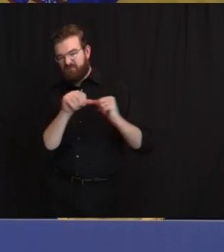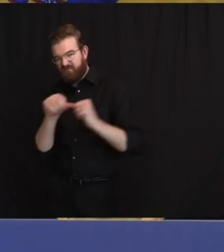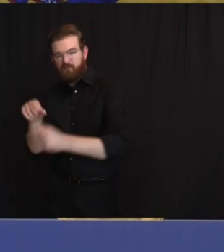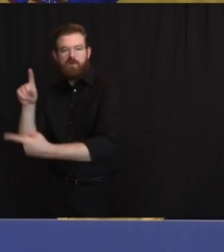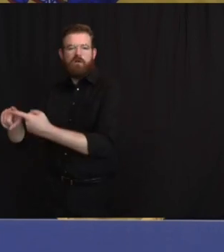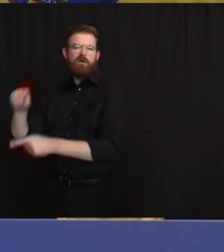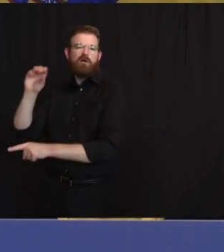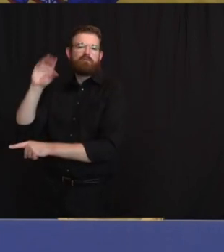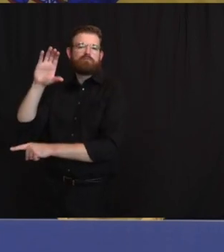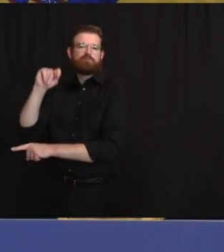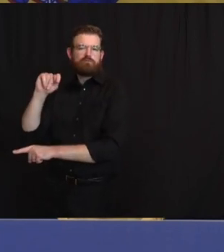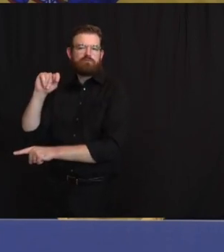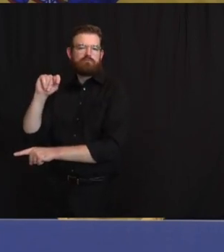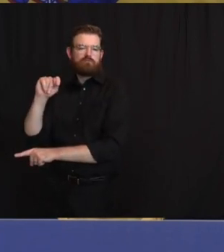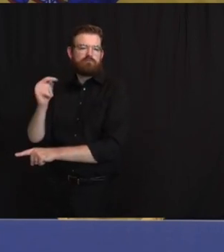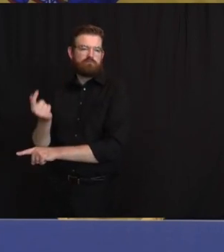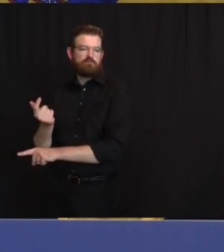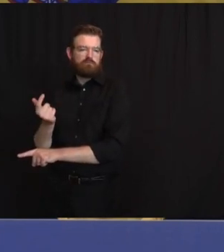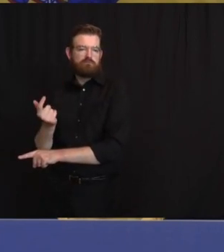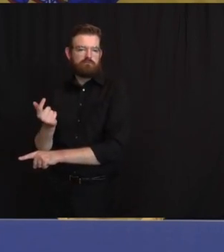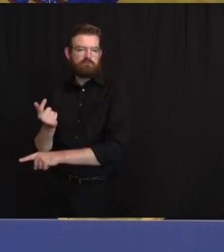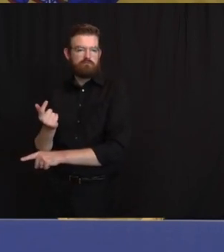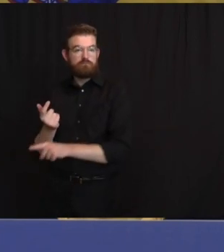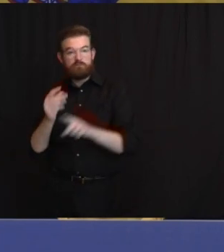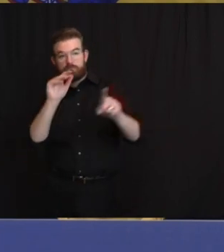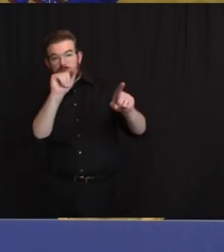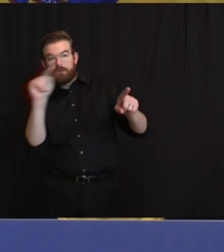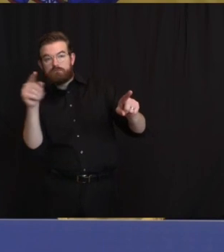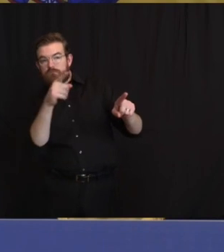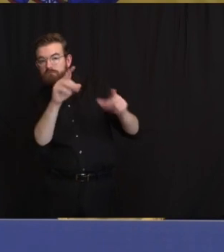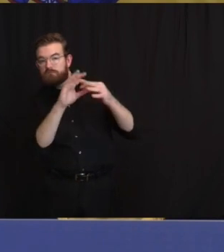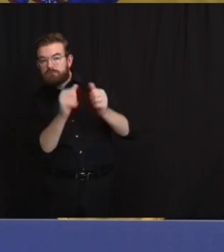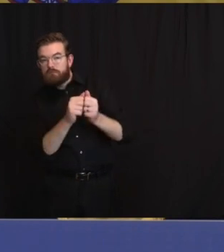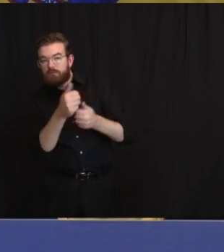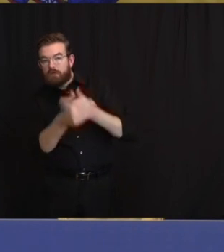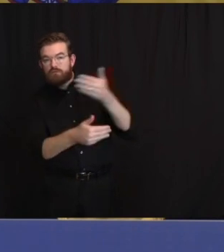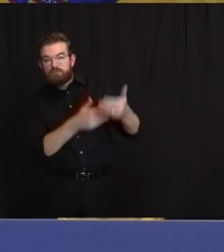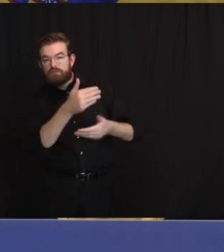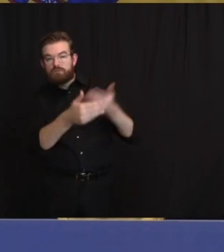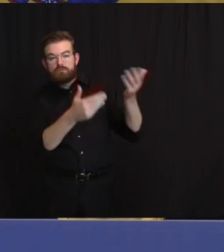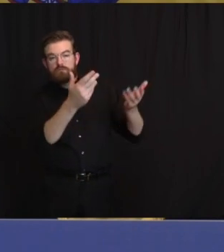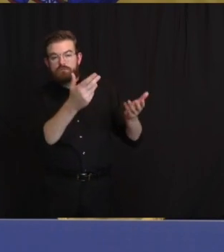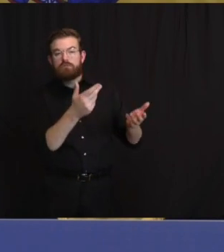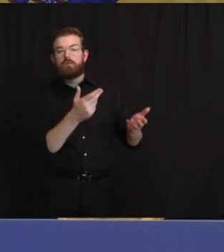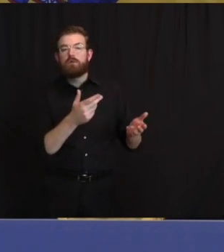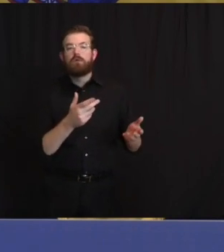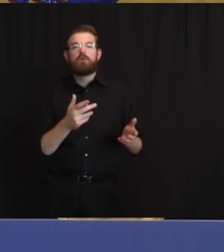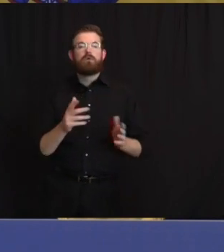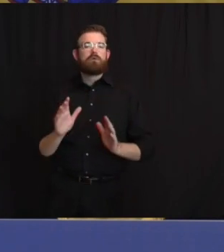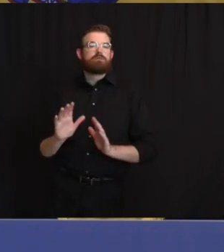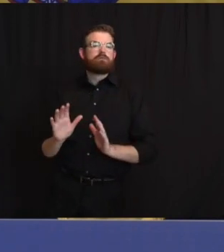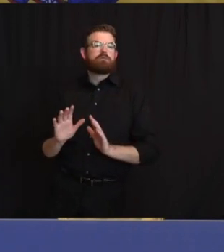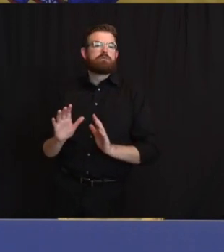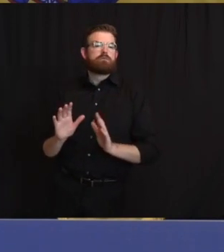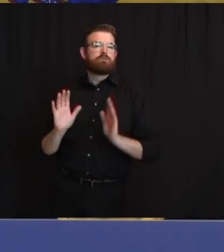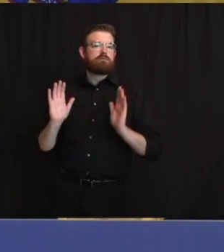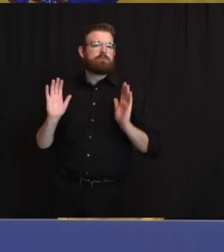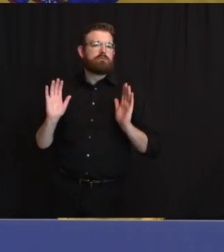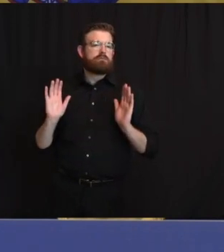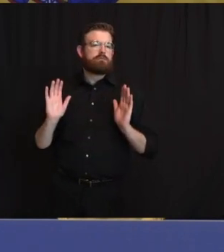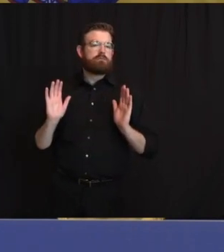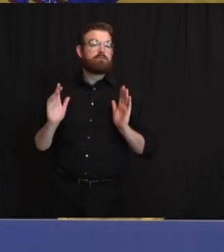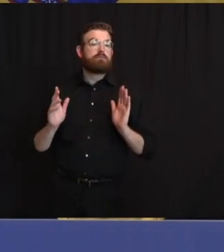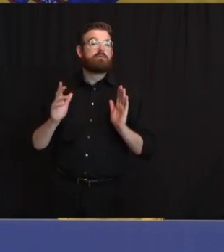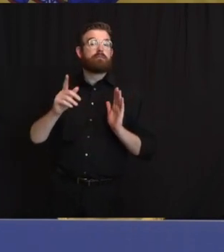cetera? No, Governor, I think you touched on all. I mean, the bill that's now a